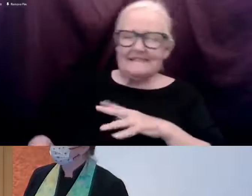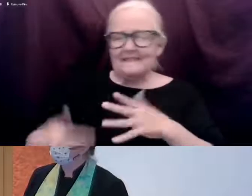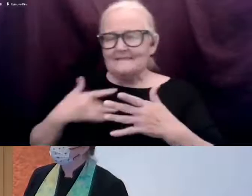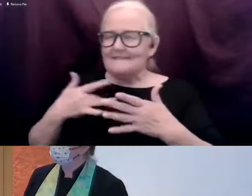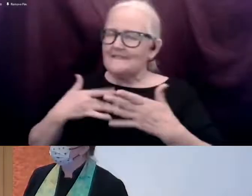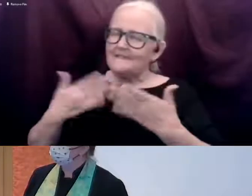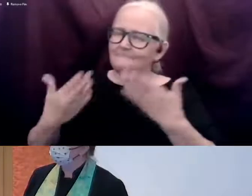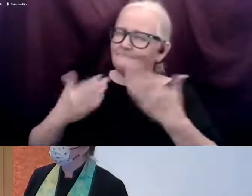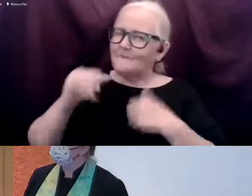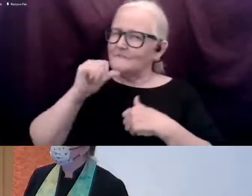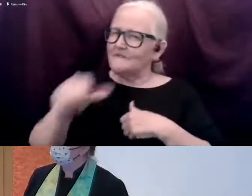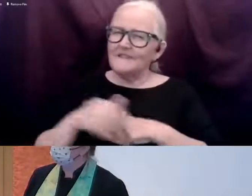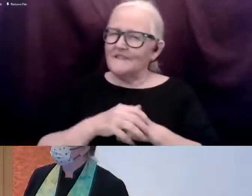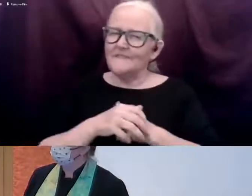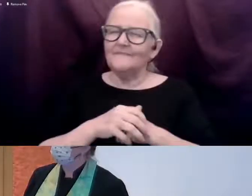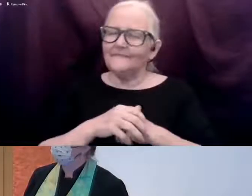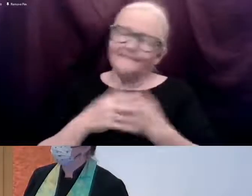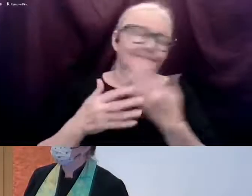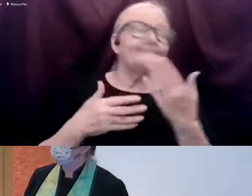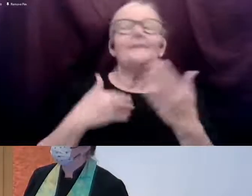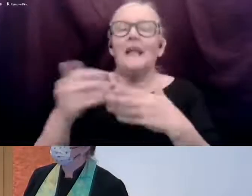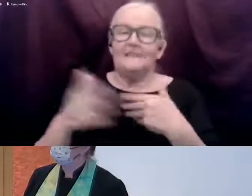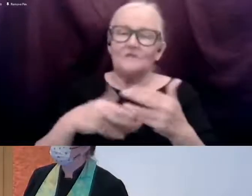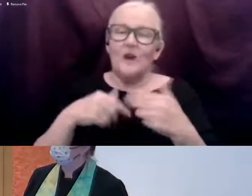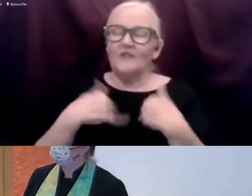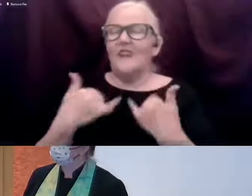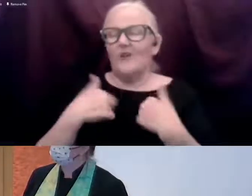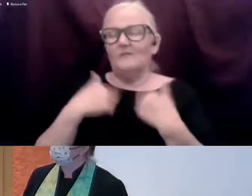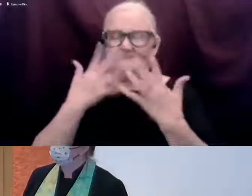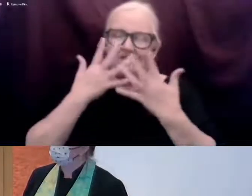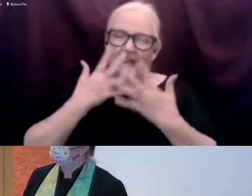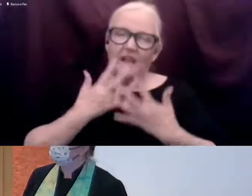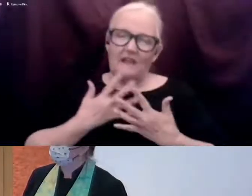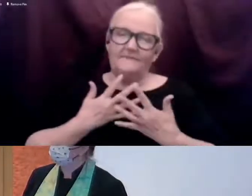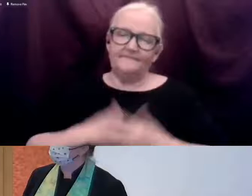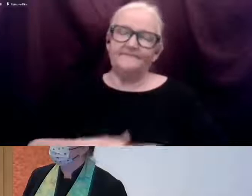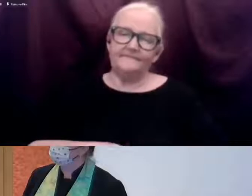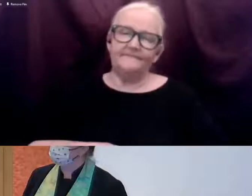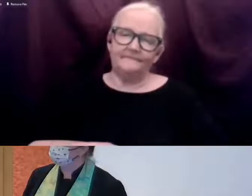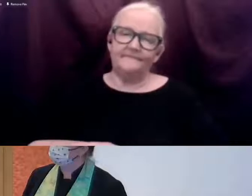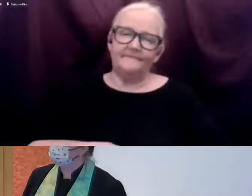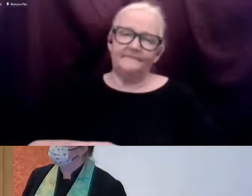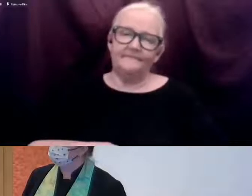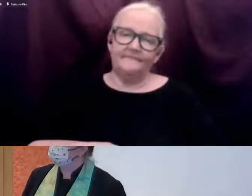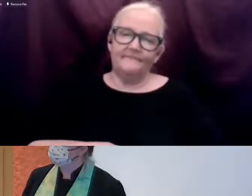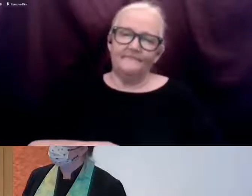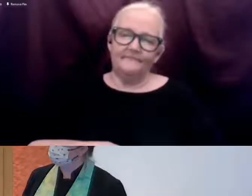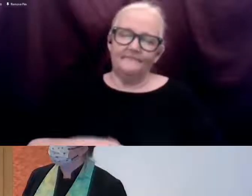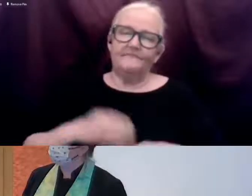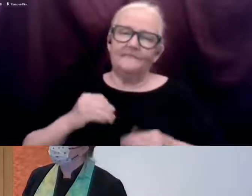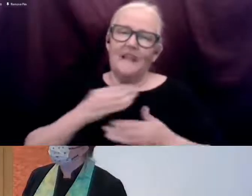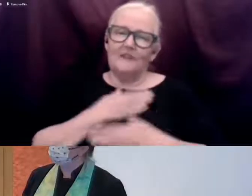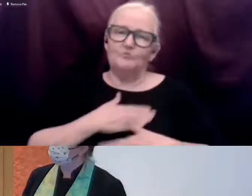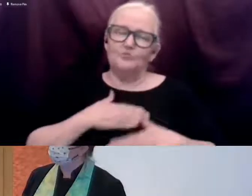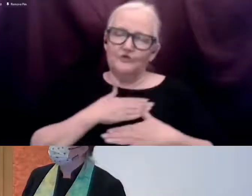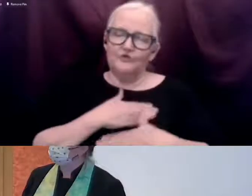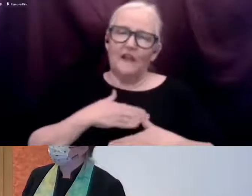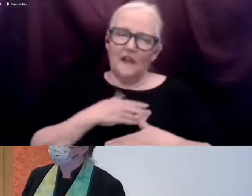I'm very sad and would appreciate your keeping him in your